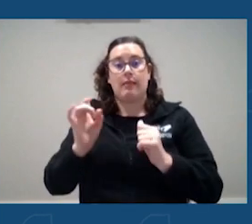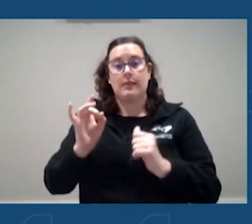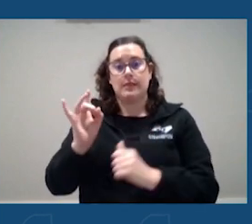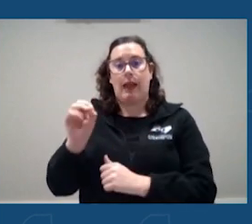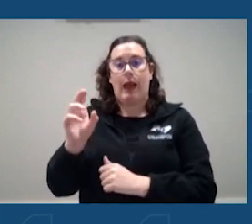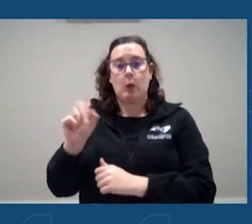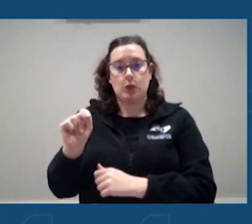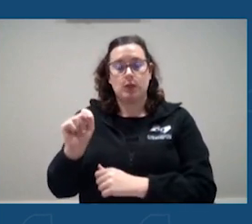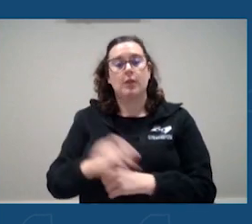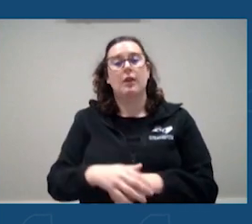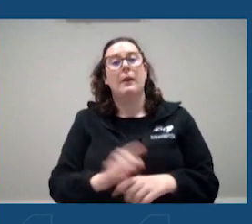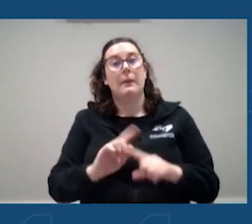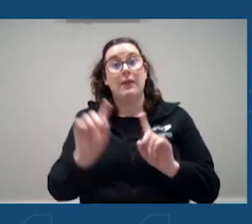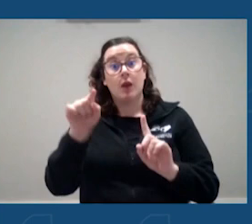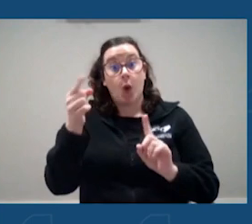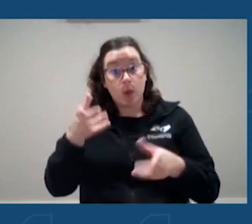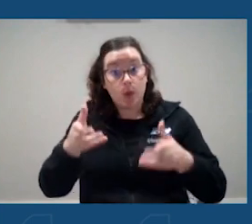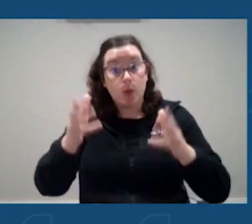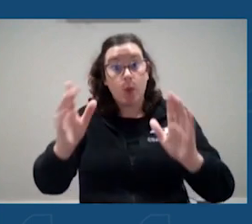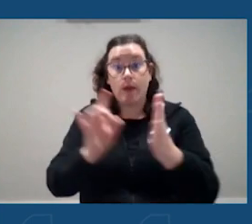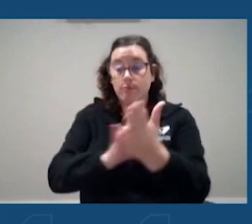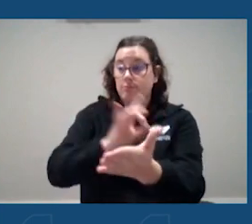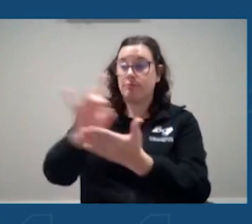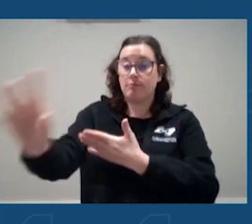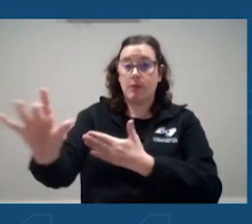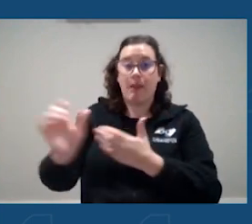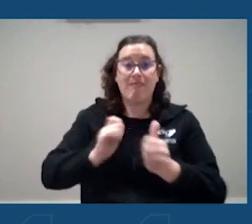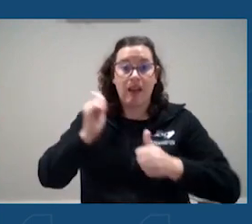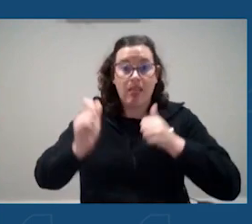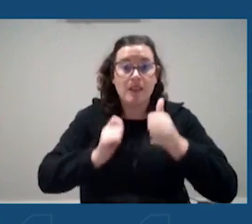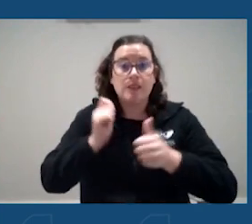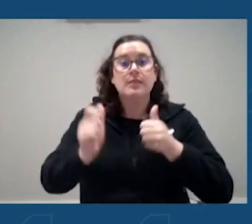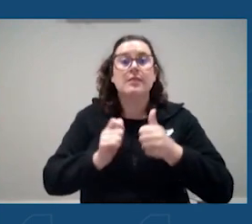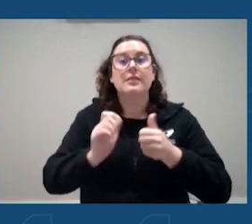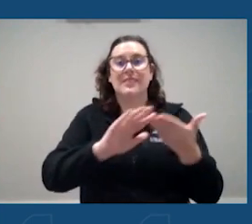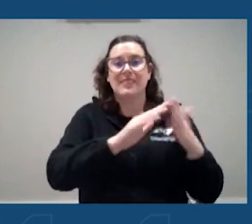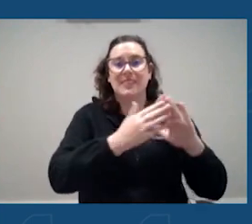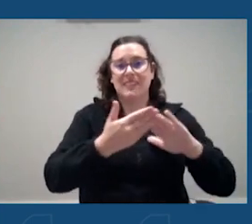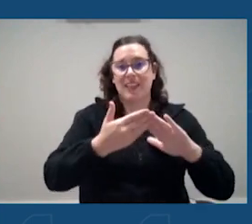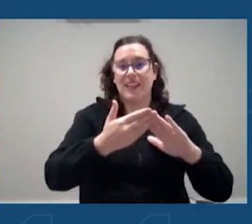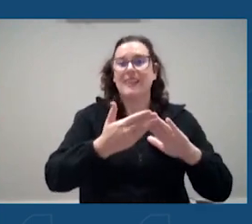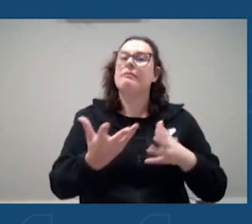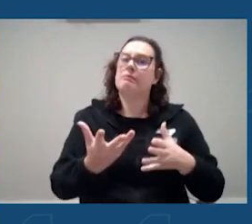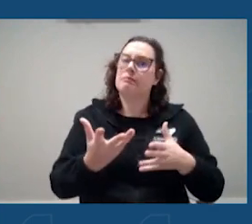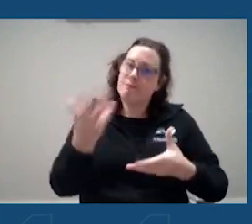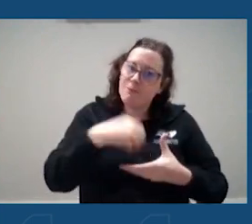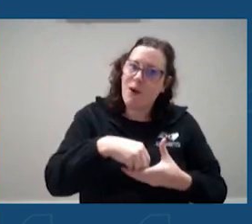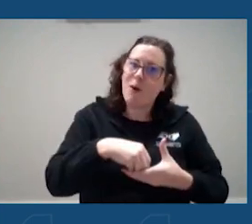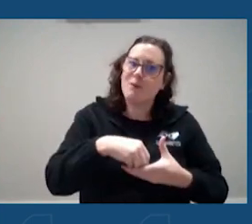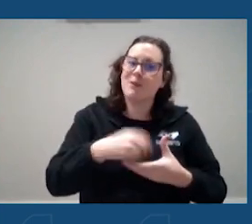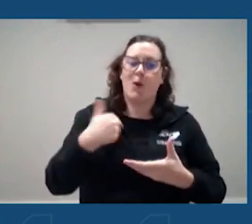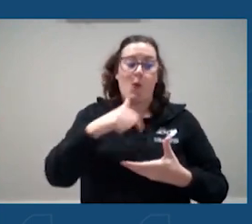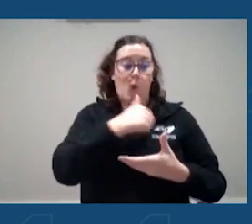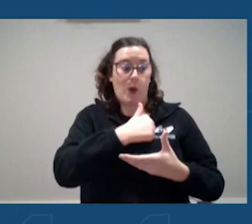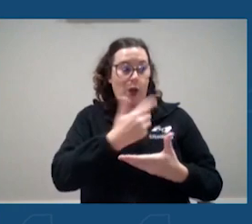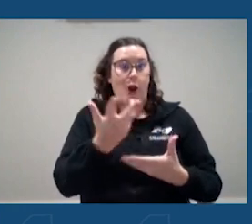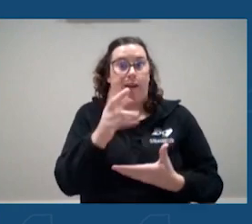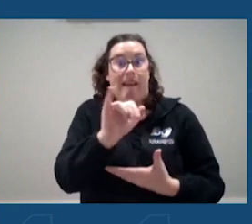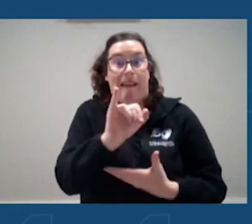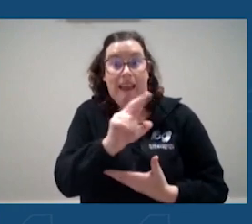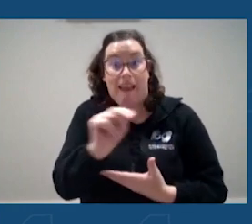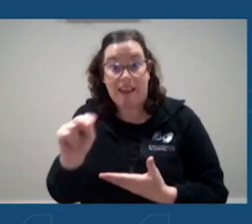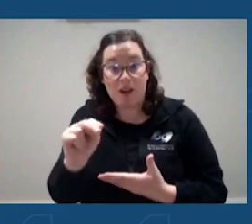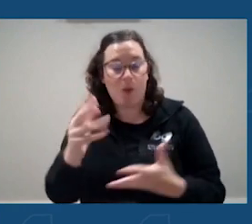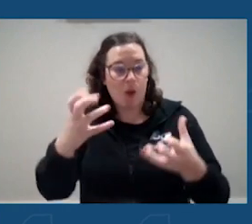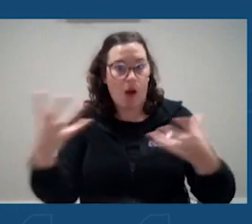get gun violence out is to get Brownsville involved. So it's Brownsville In, violence out. We have to get everyone in Brownsville